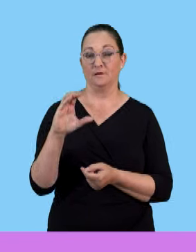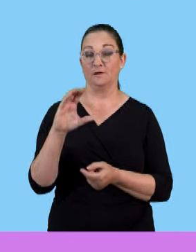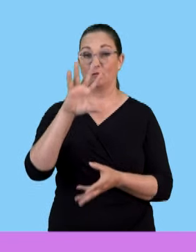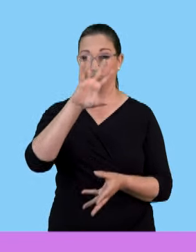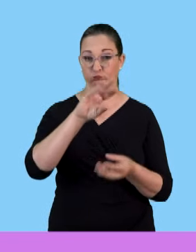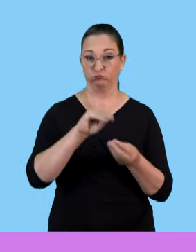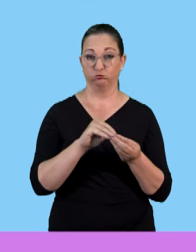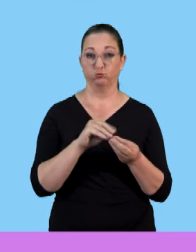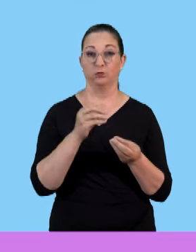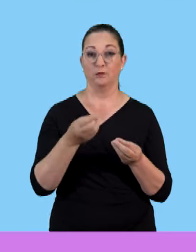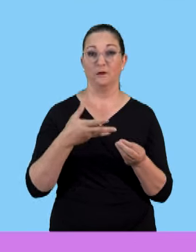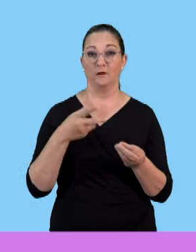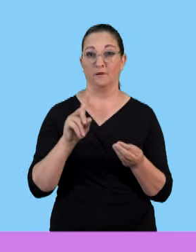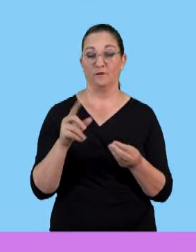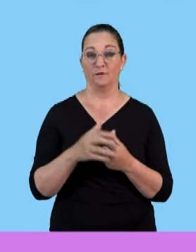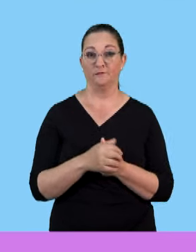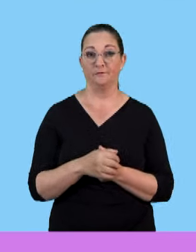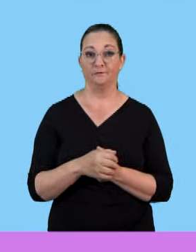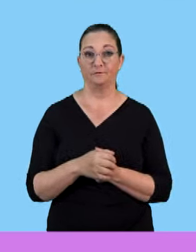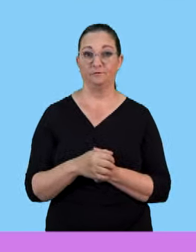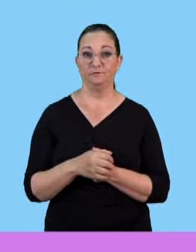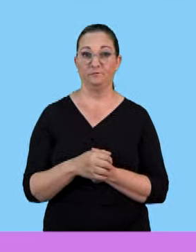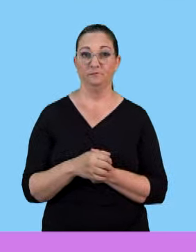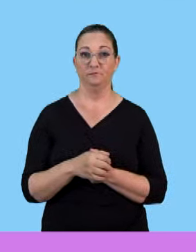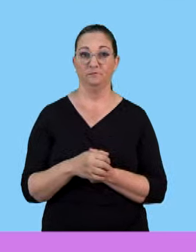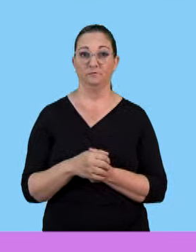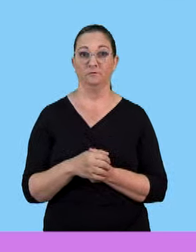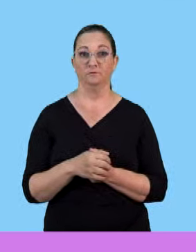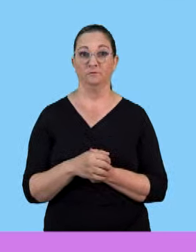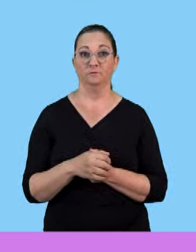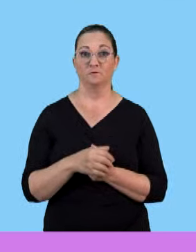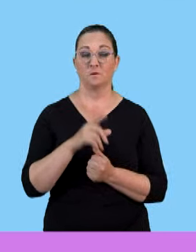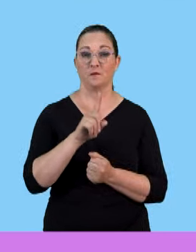5,642.50. So this in total, it gives us